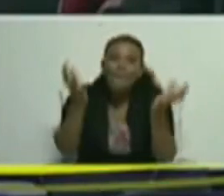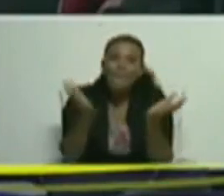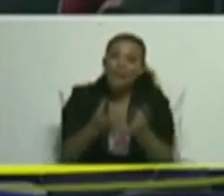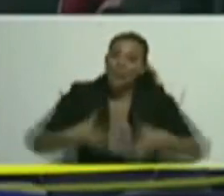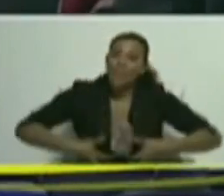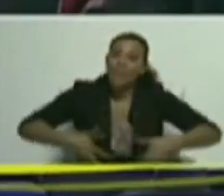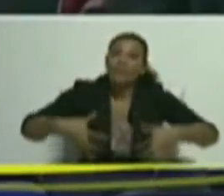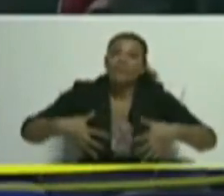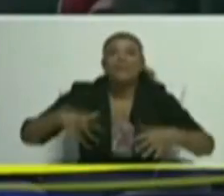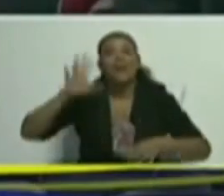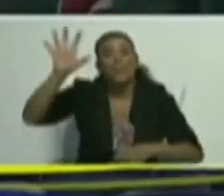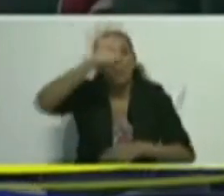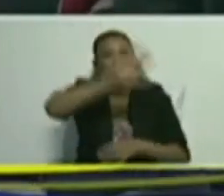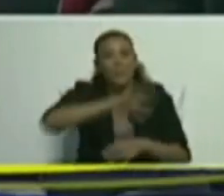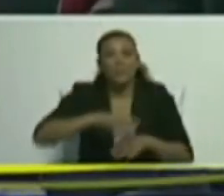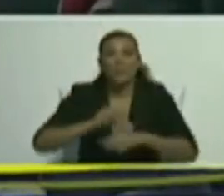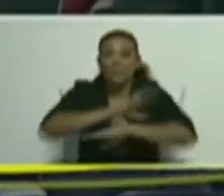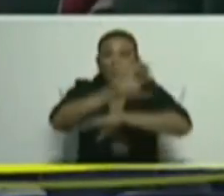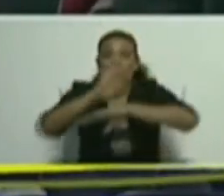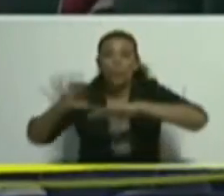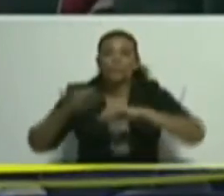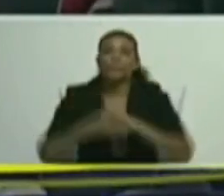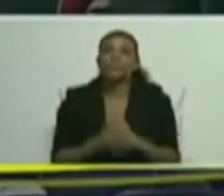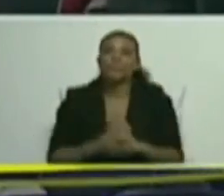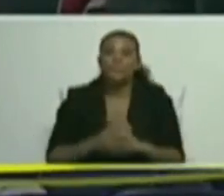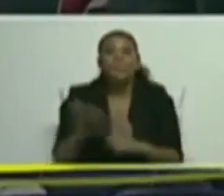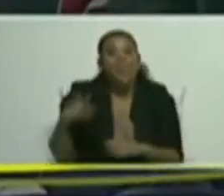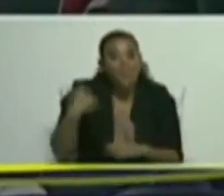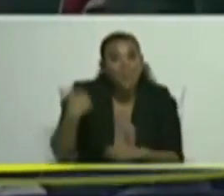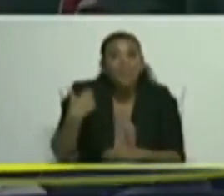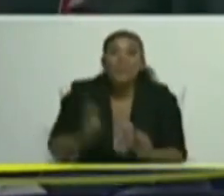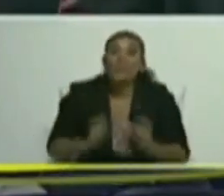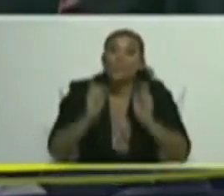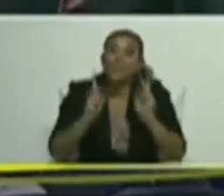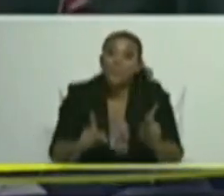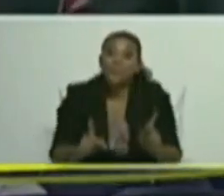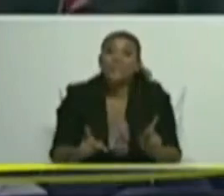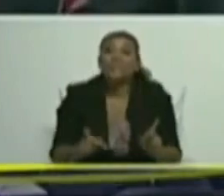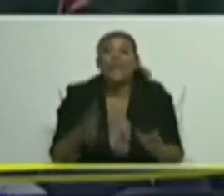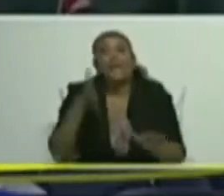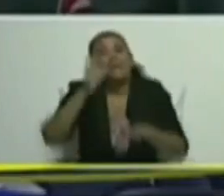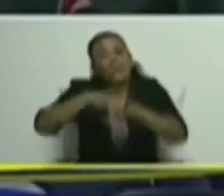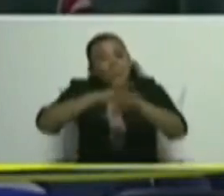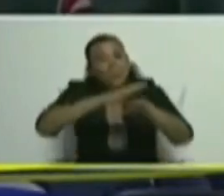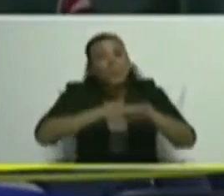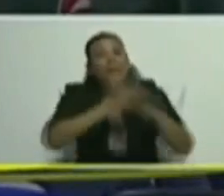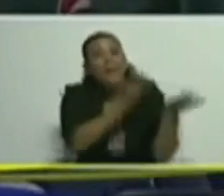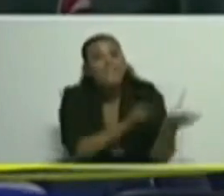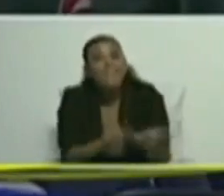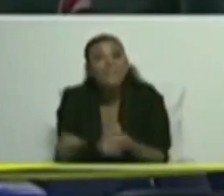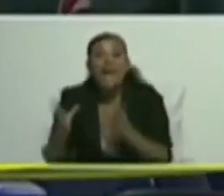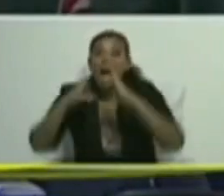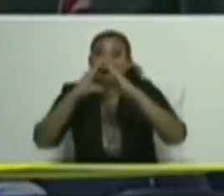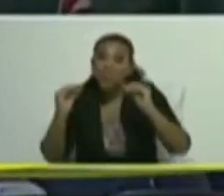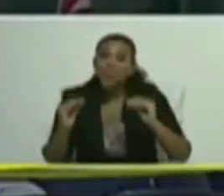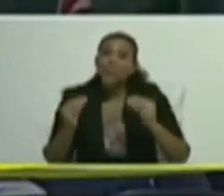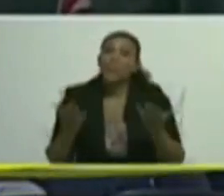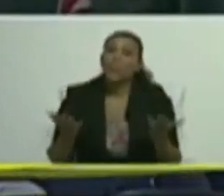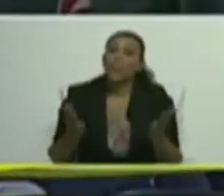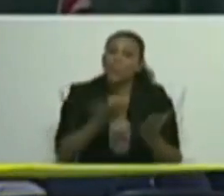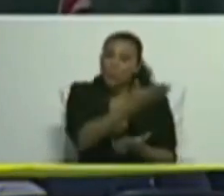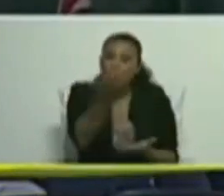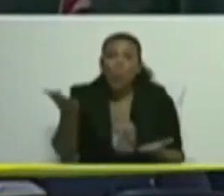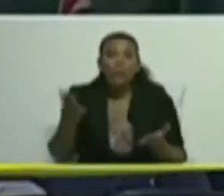hemisphere peace and the prosperity of the region. I take this opportunity to invite you, all of